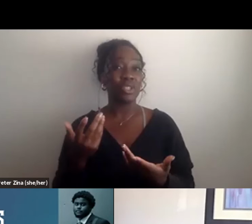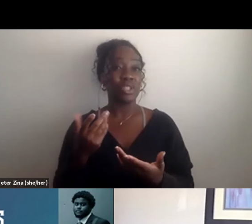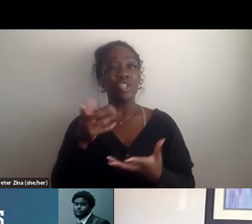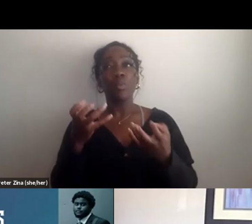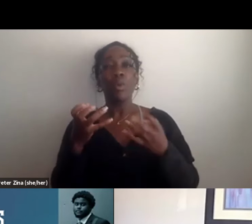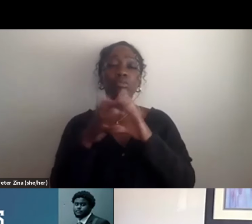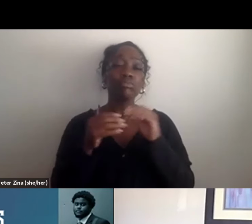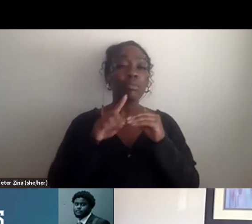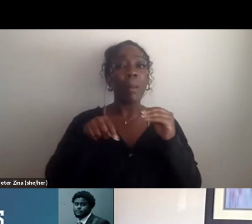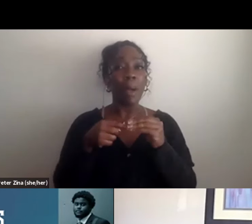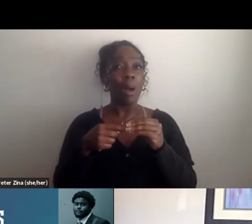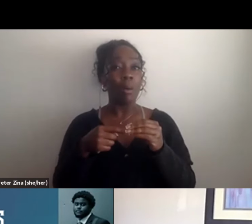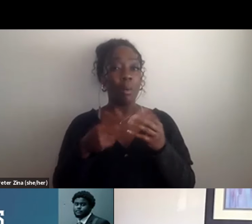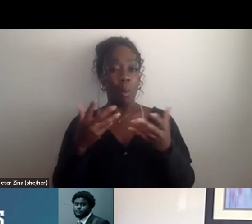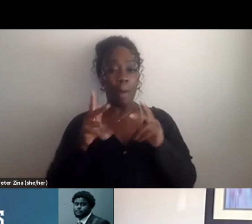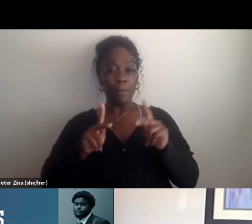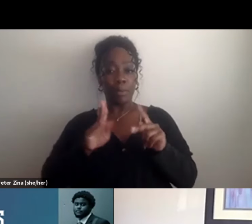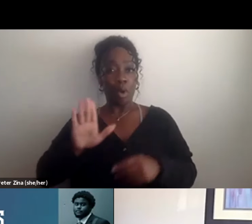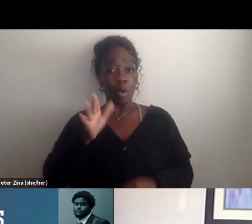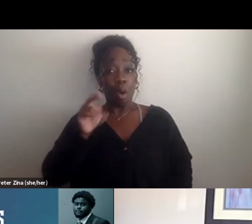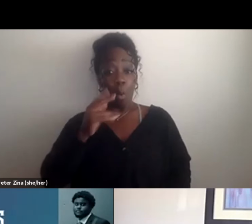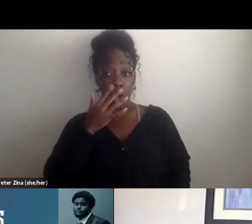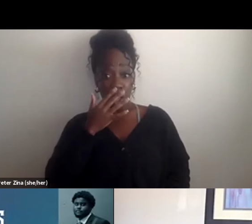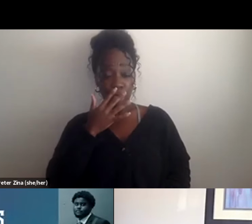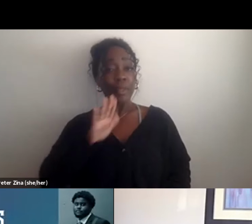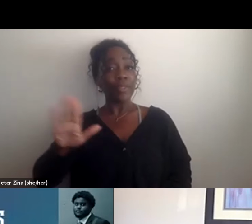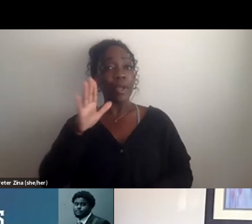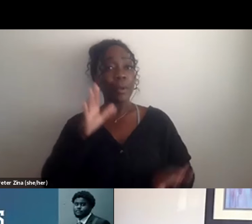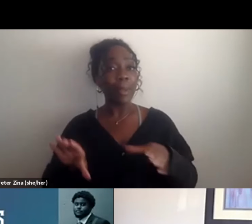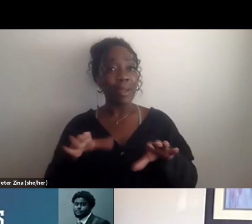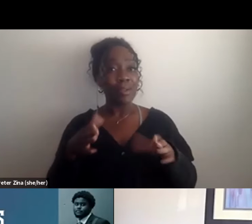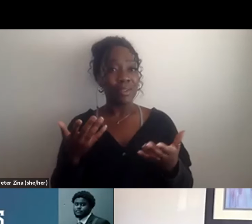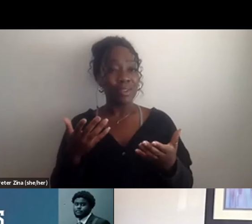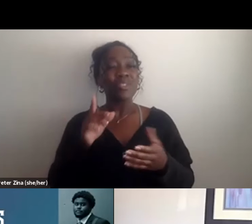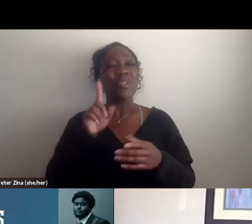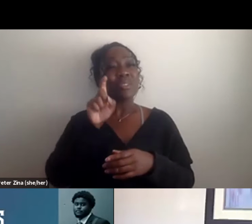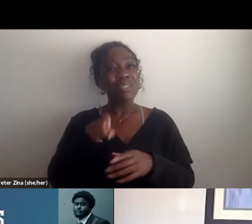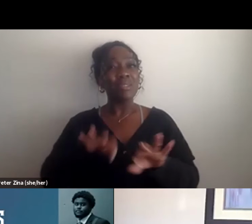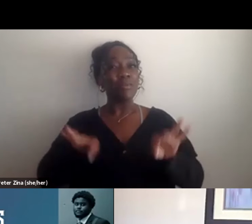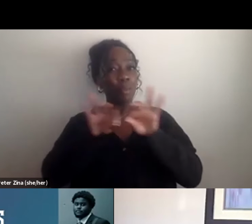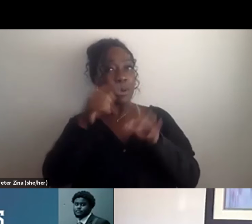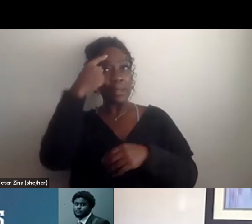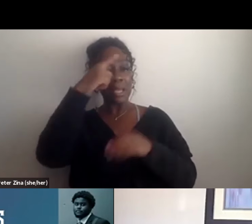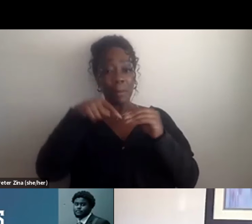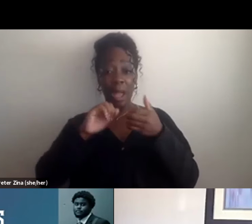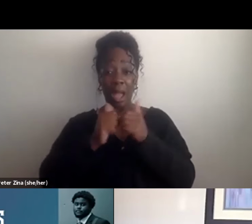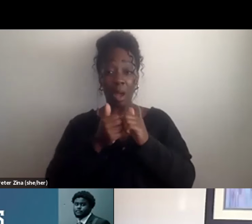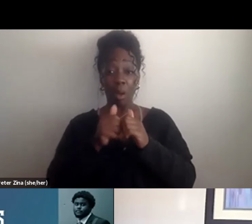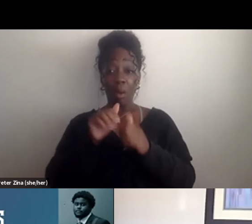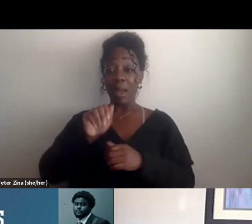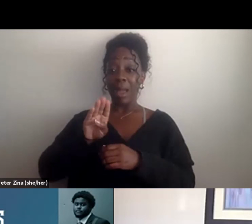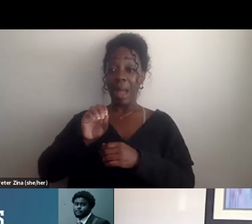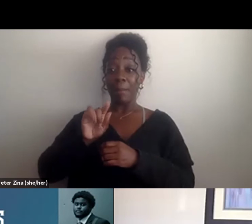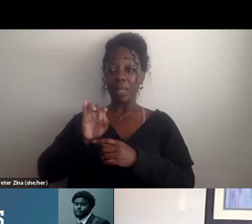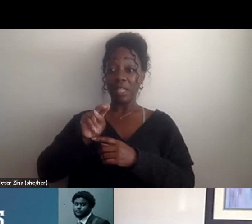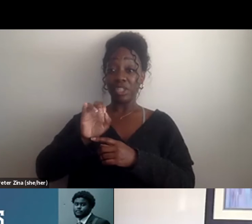in a letter that she's writing. So I would say that the project of abolition cannot be understood apart from the narrative of fugitive slaves and